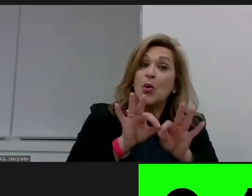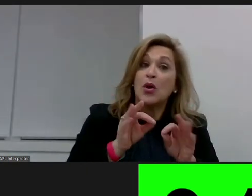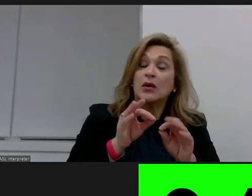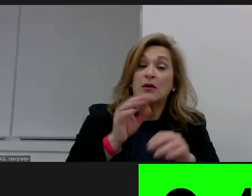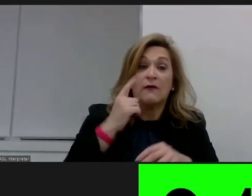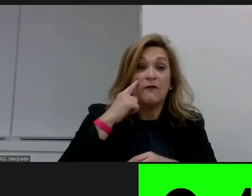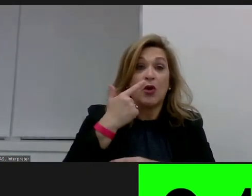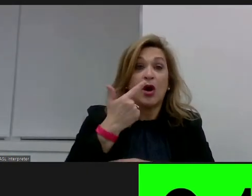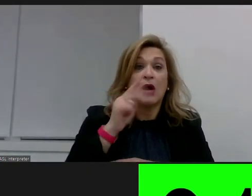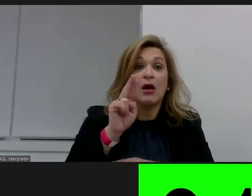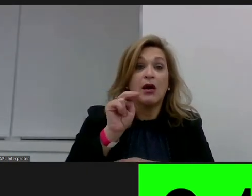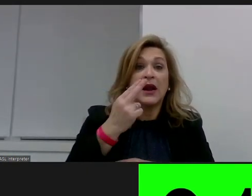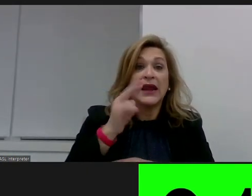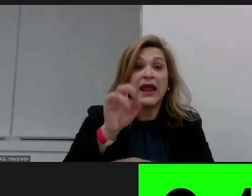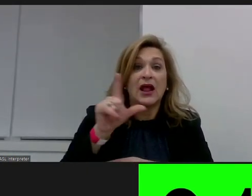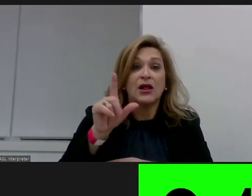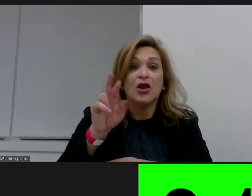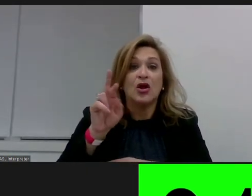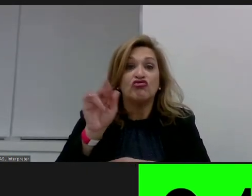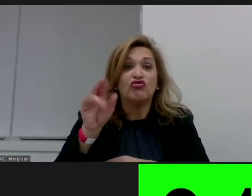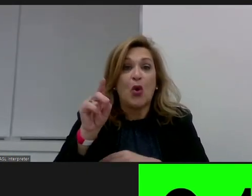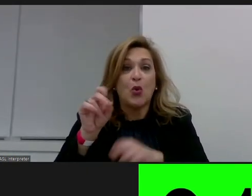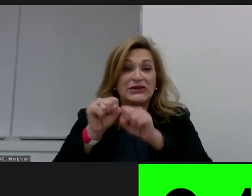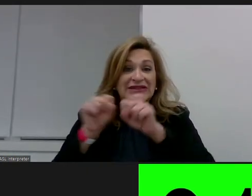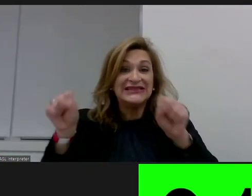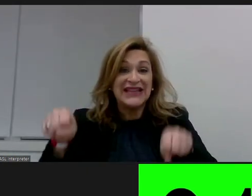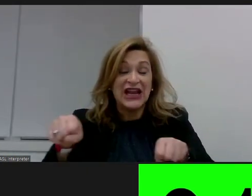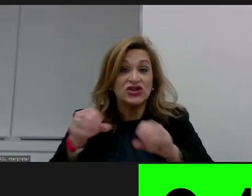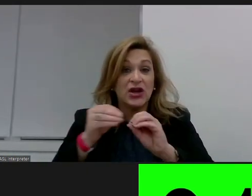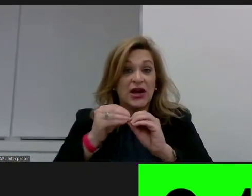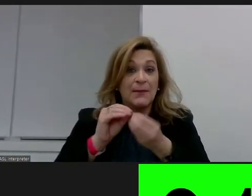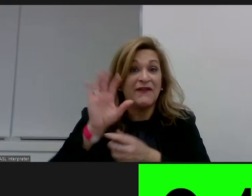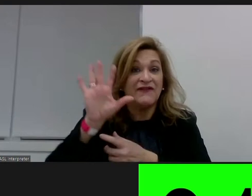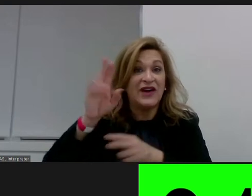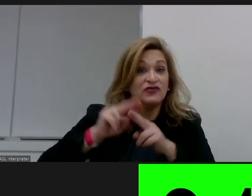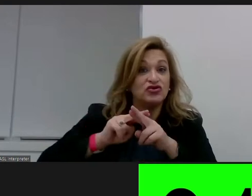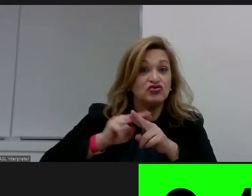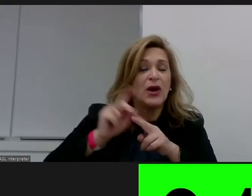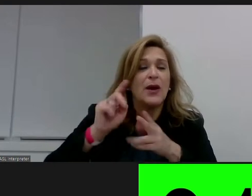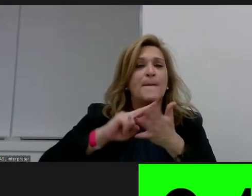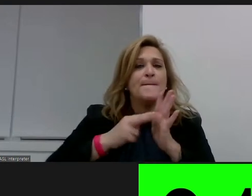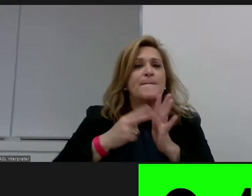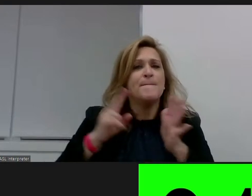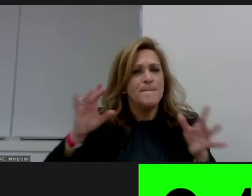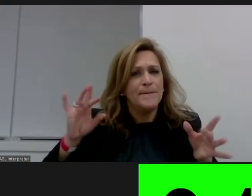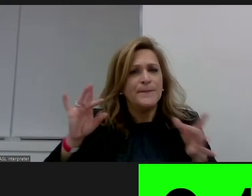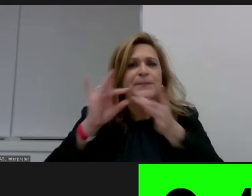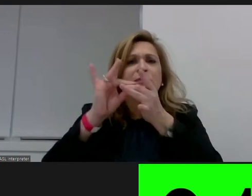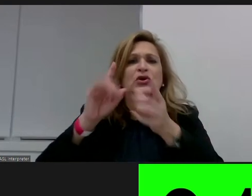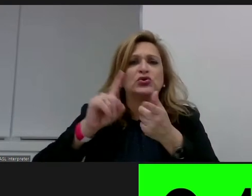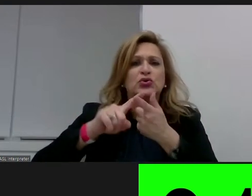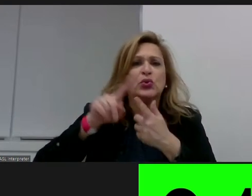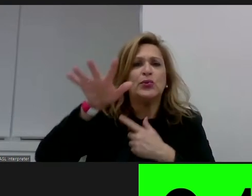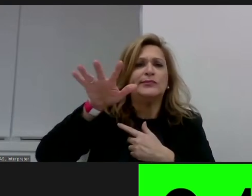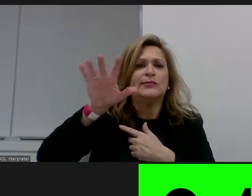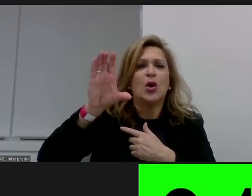has help because that is a major hub transfer connection to a bus to Co-op City to the number 5 train. Yes, the 5 runs as